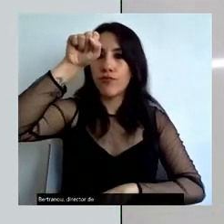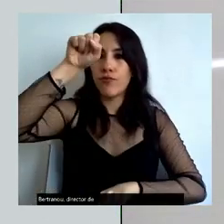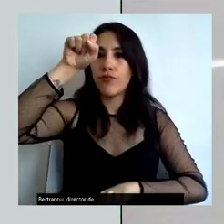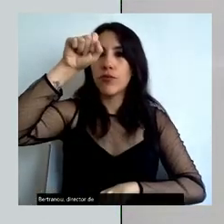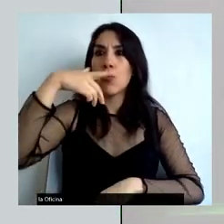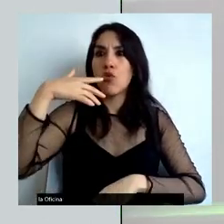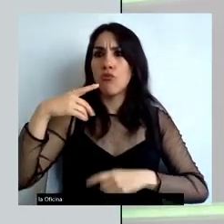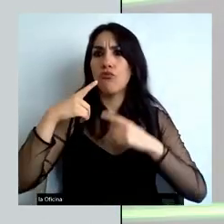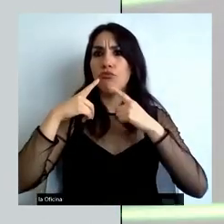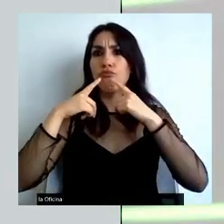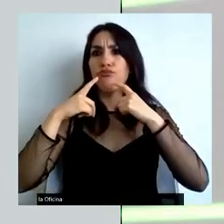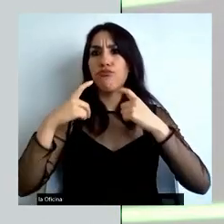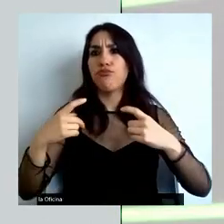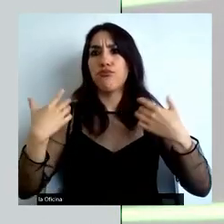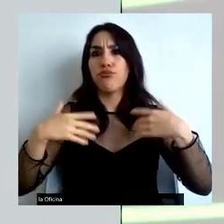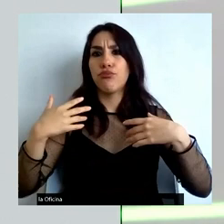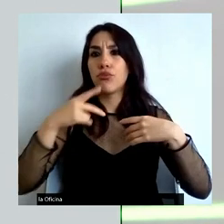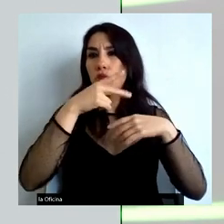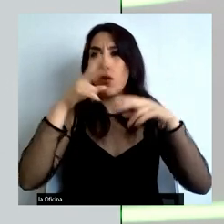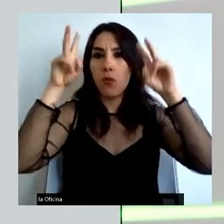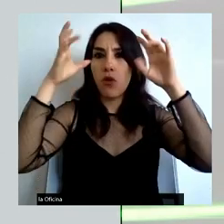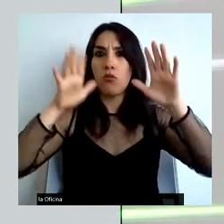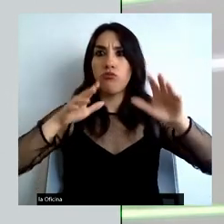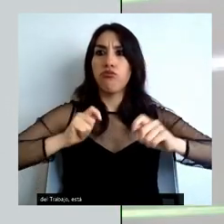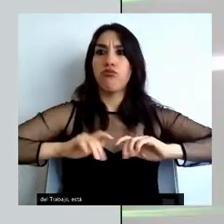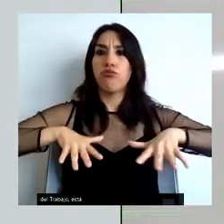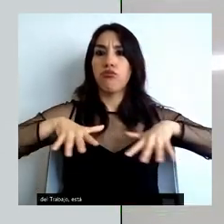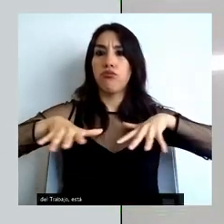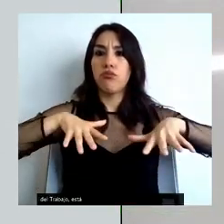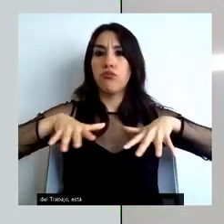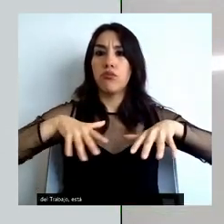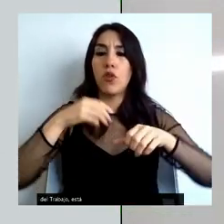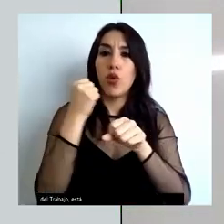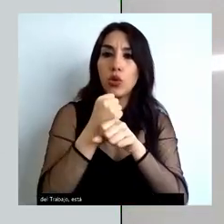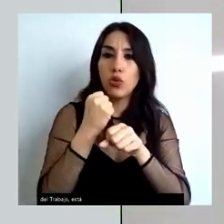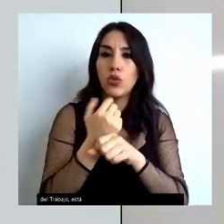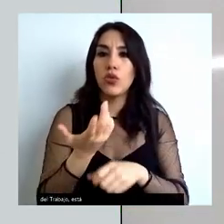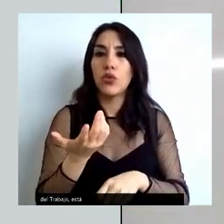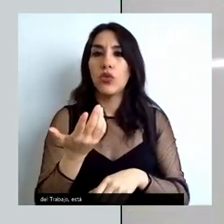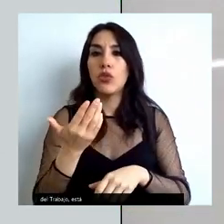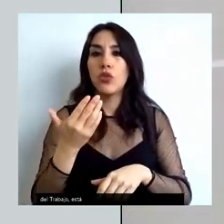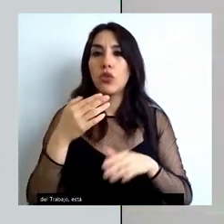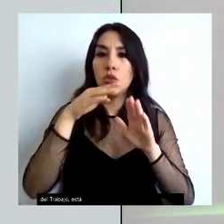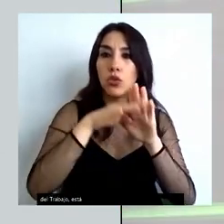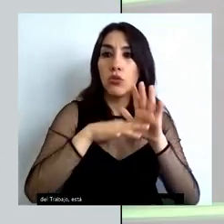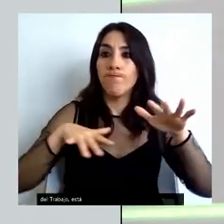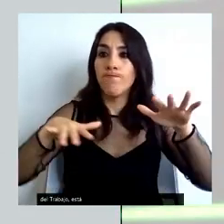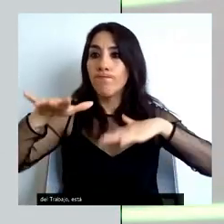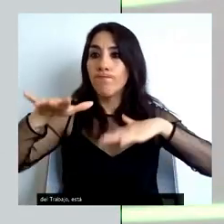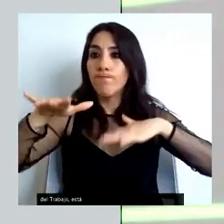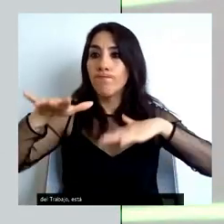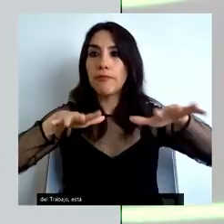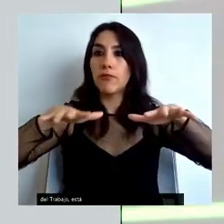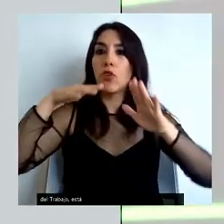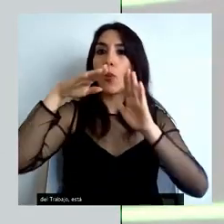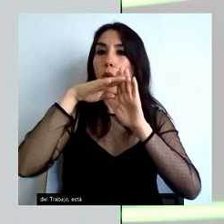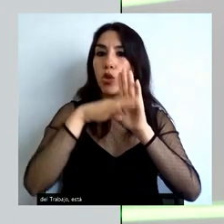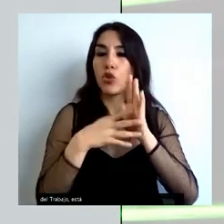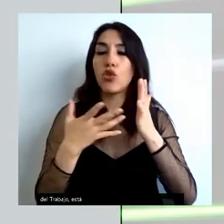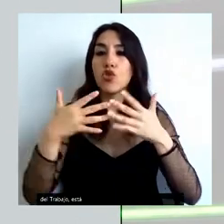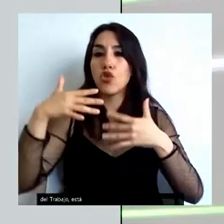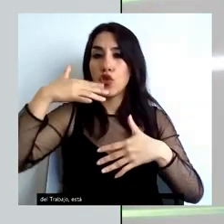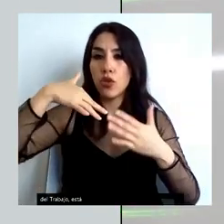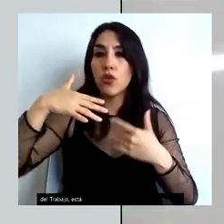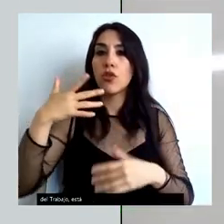in labor market, unemployment issues, social protection, social security, and pensions. He's been